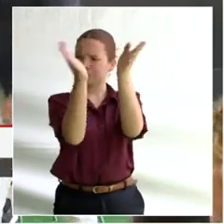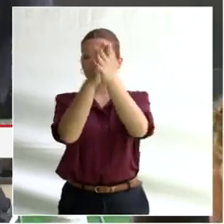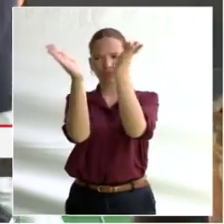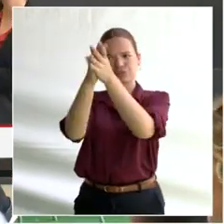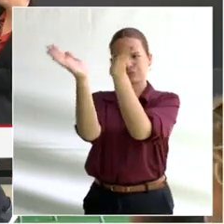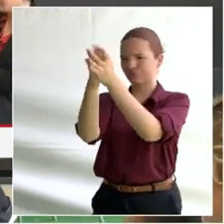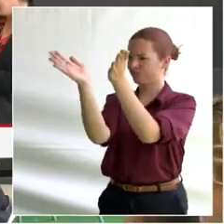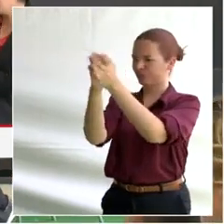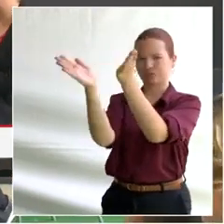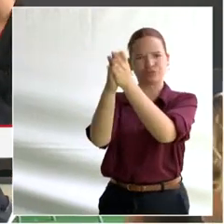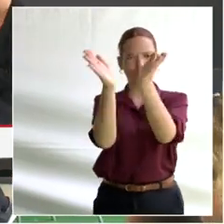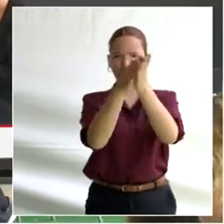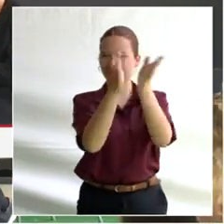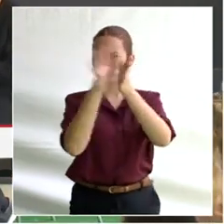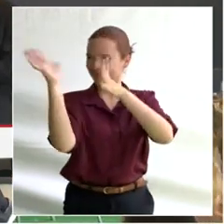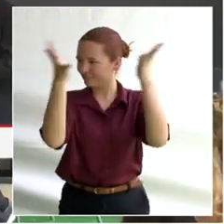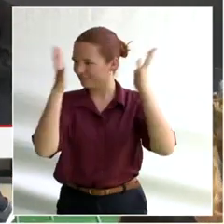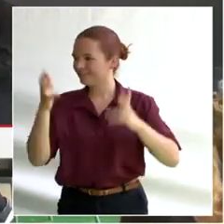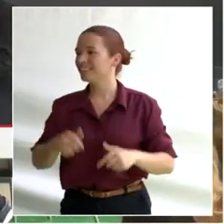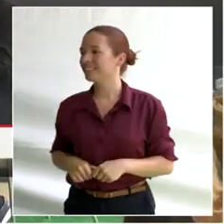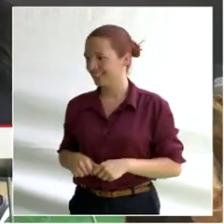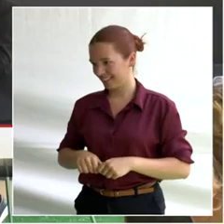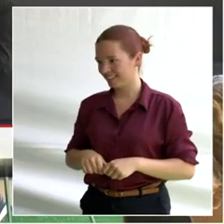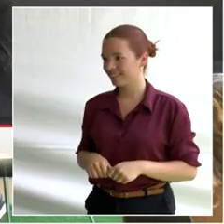Angie Gates from Events DC.